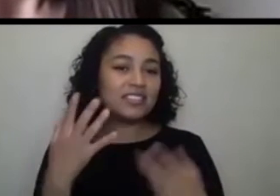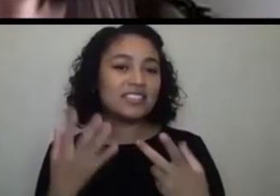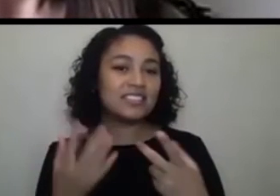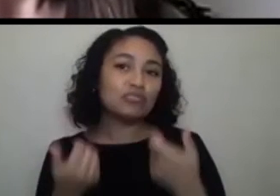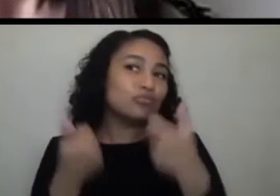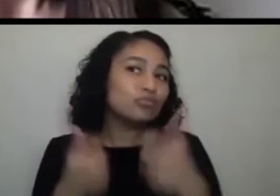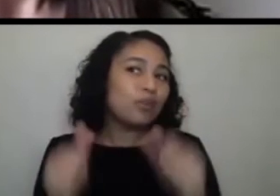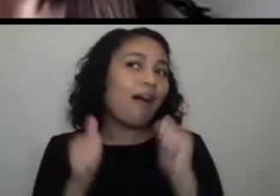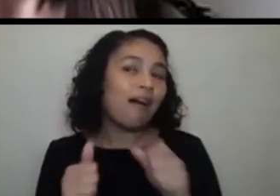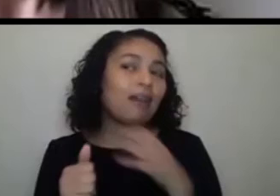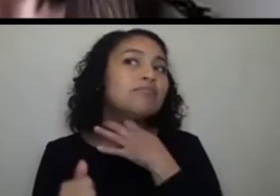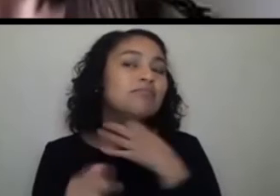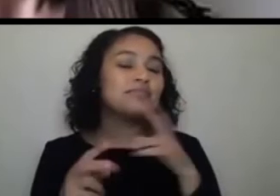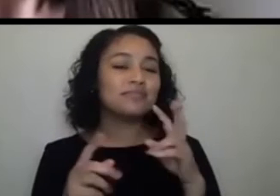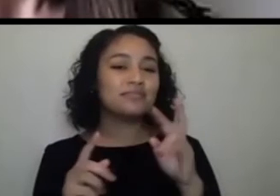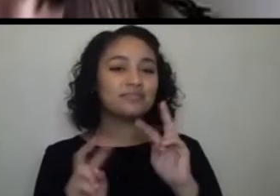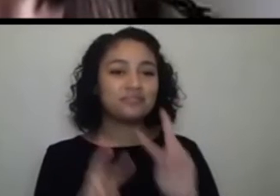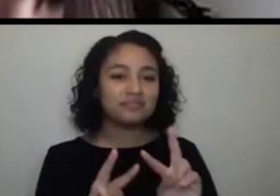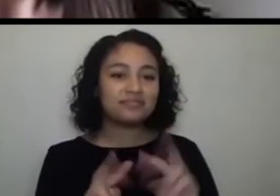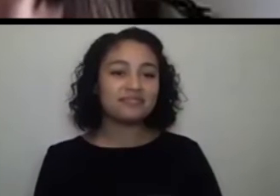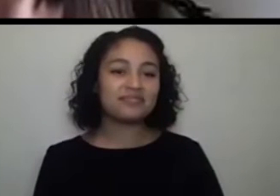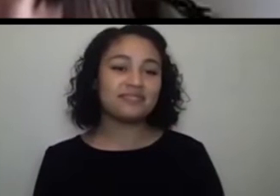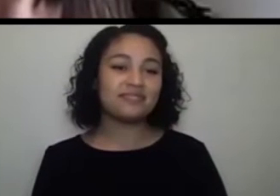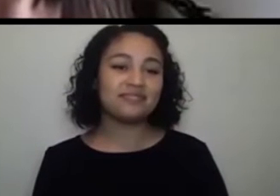it. Here's a ball.